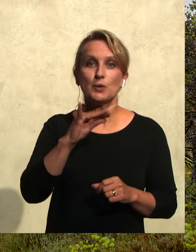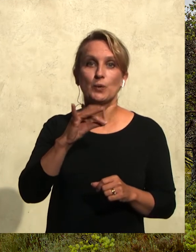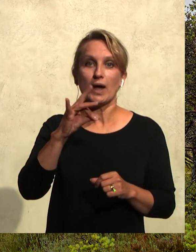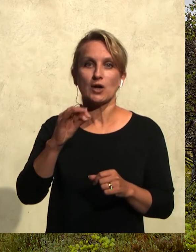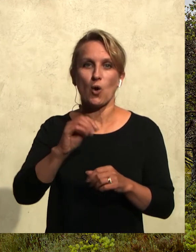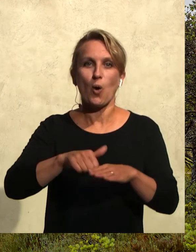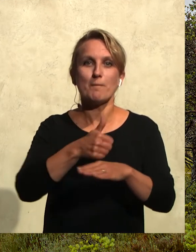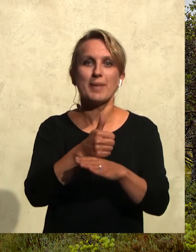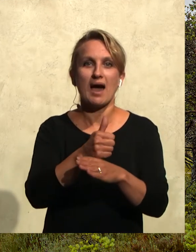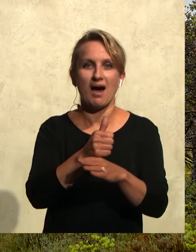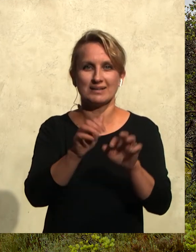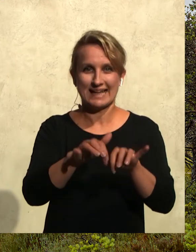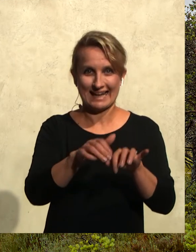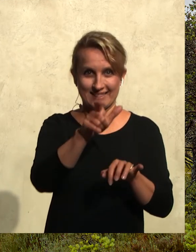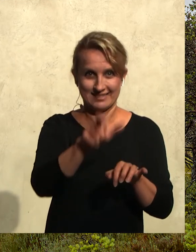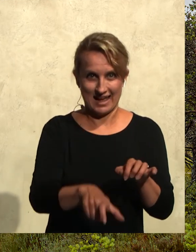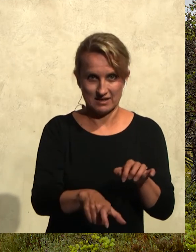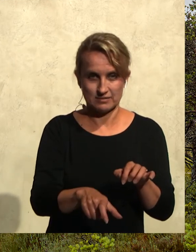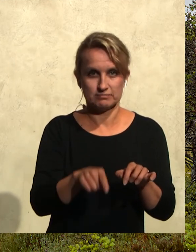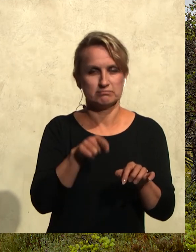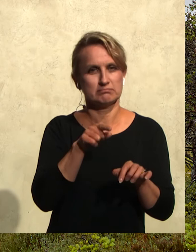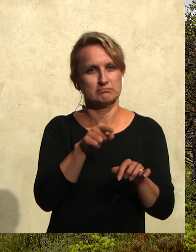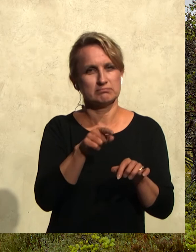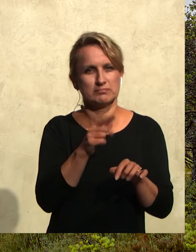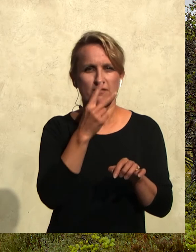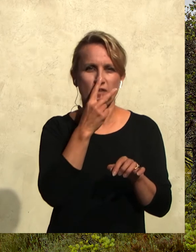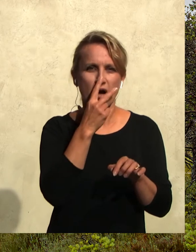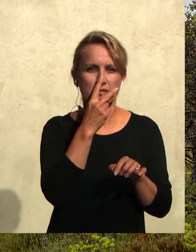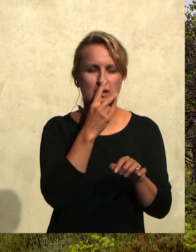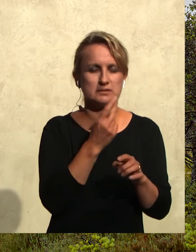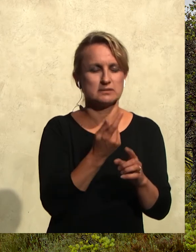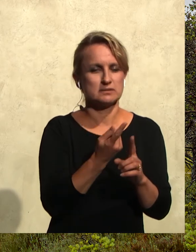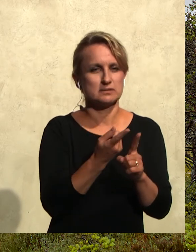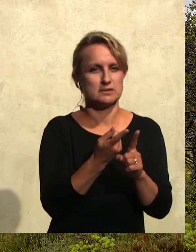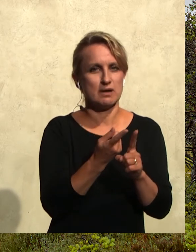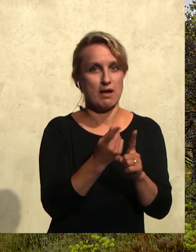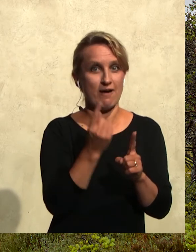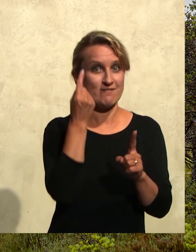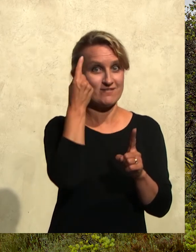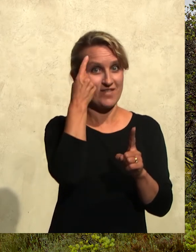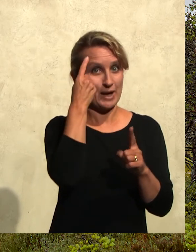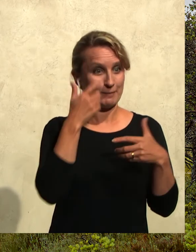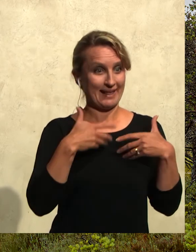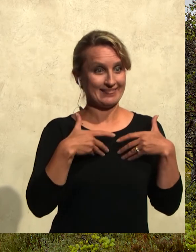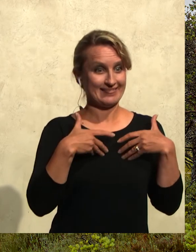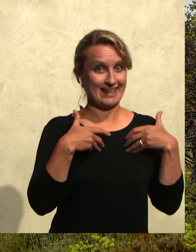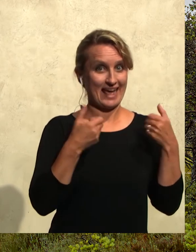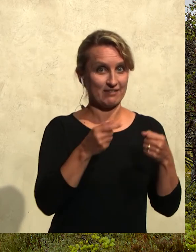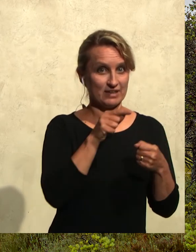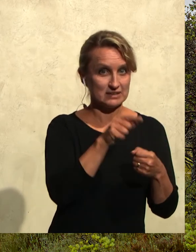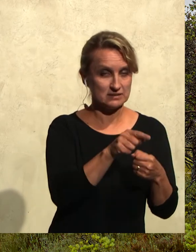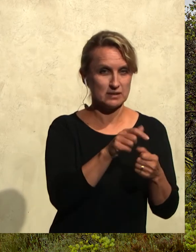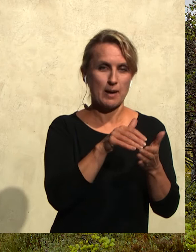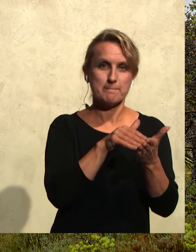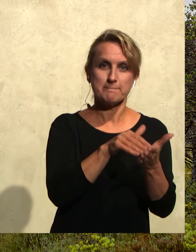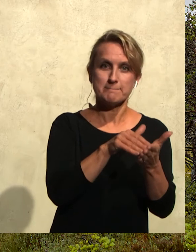mental health. And the key kind of impacts can be summarized in three main ways.